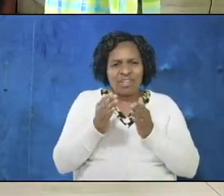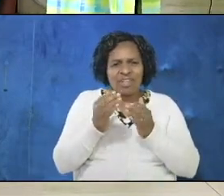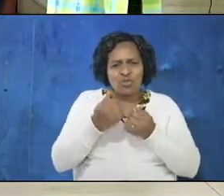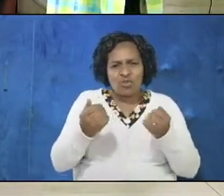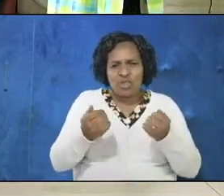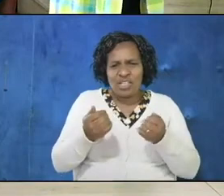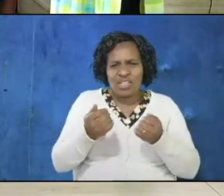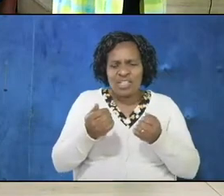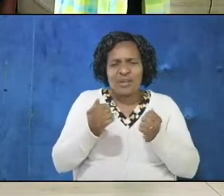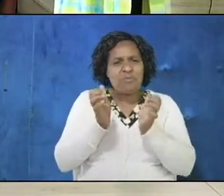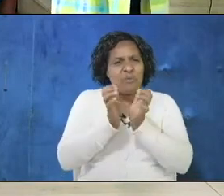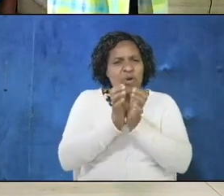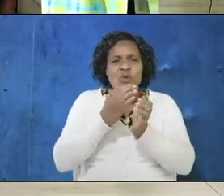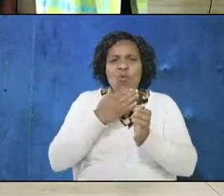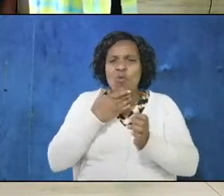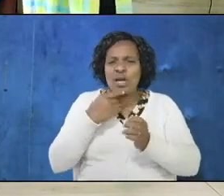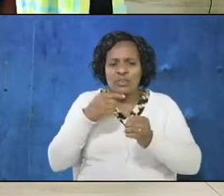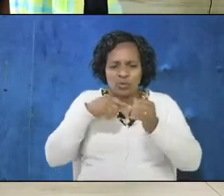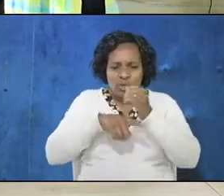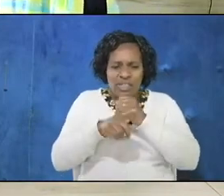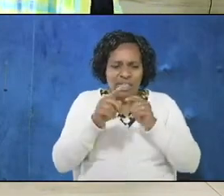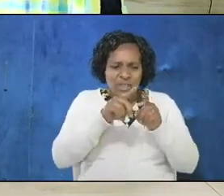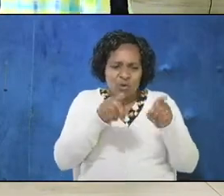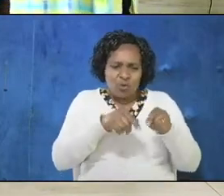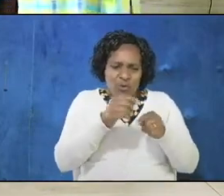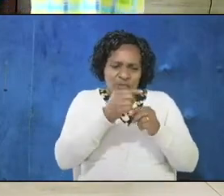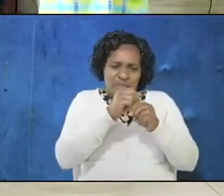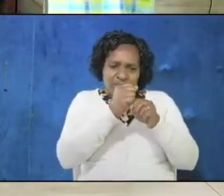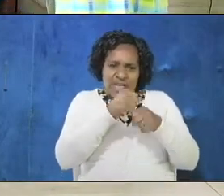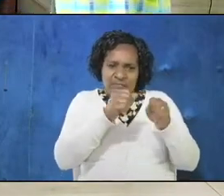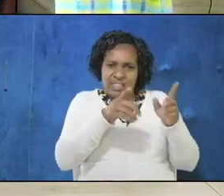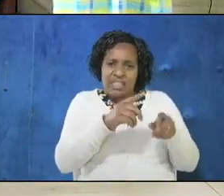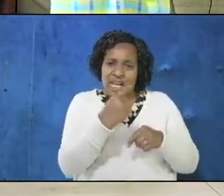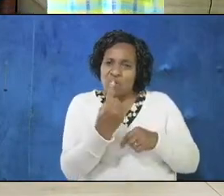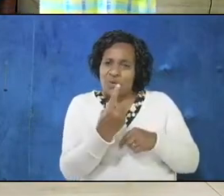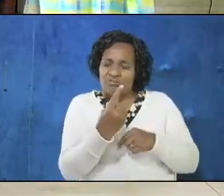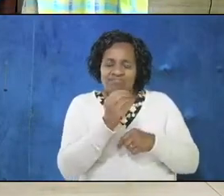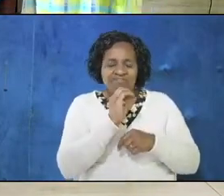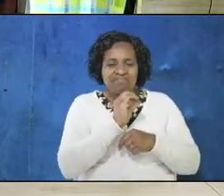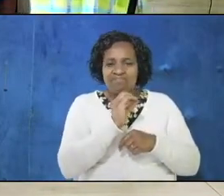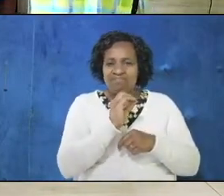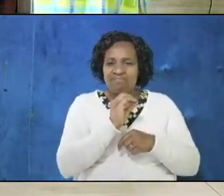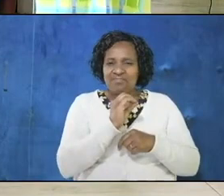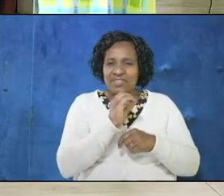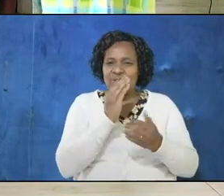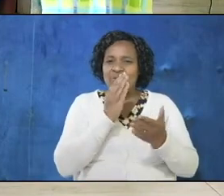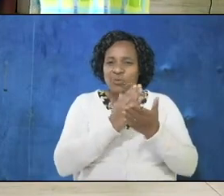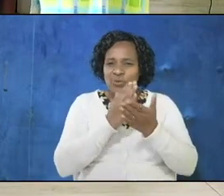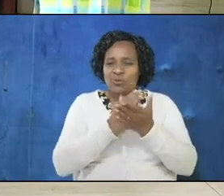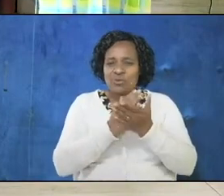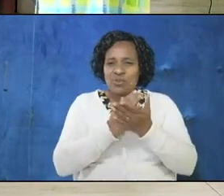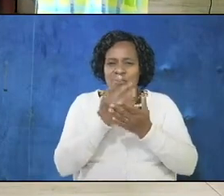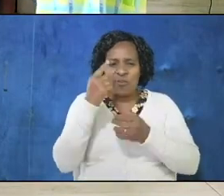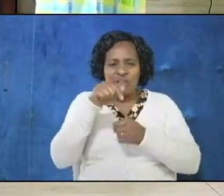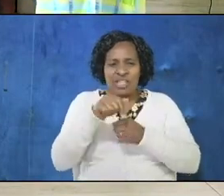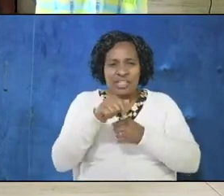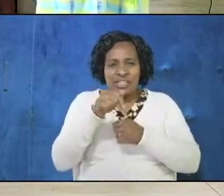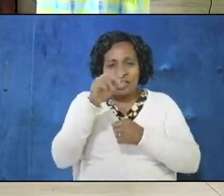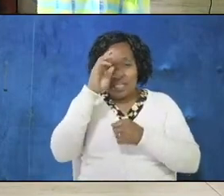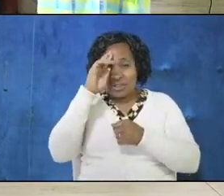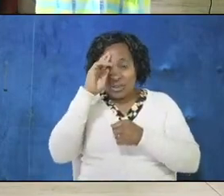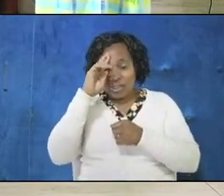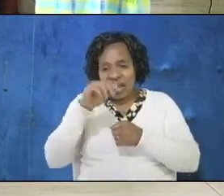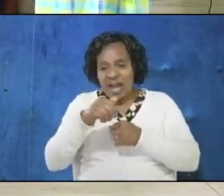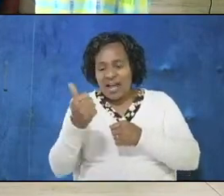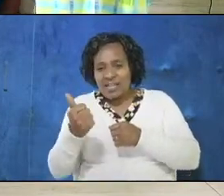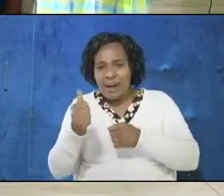Children, Paul did not want to enter the room of salvation alone. Yes, very right. And for that reason, he and the